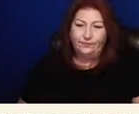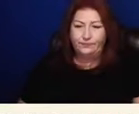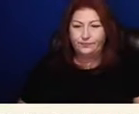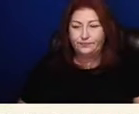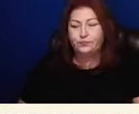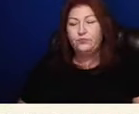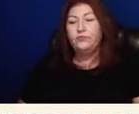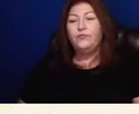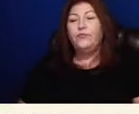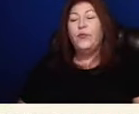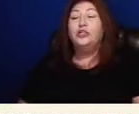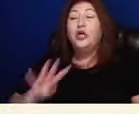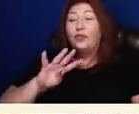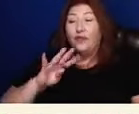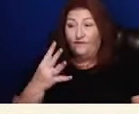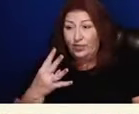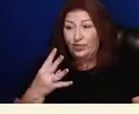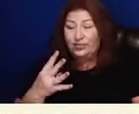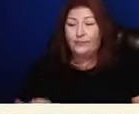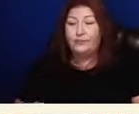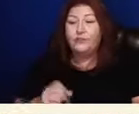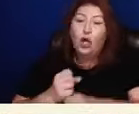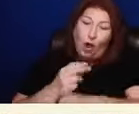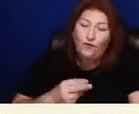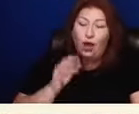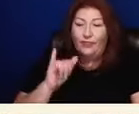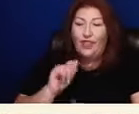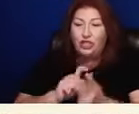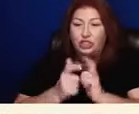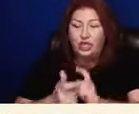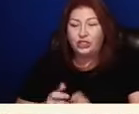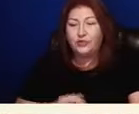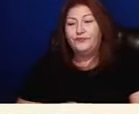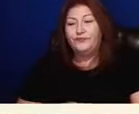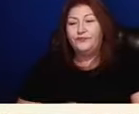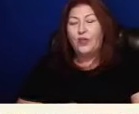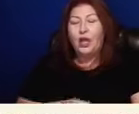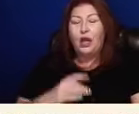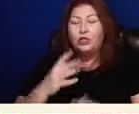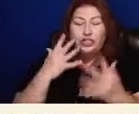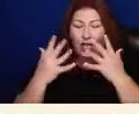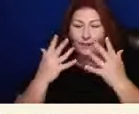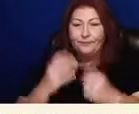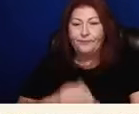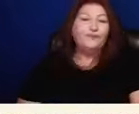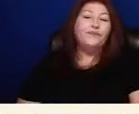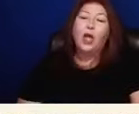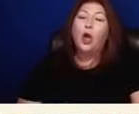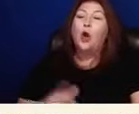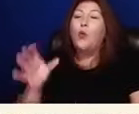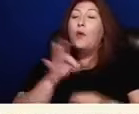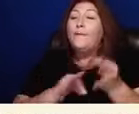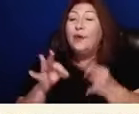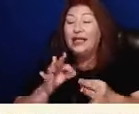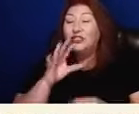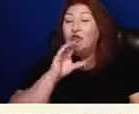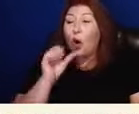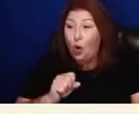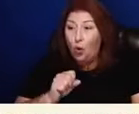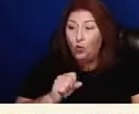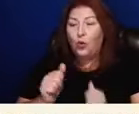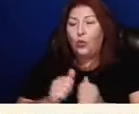So the fourth step to overcoming shame is to replace the old version with